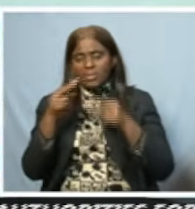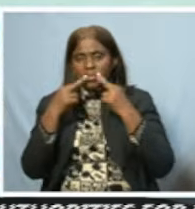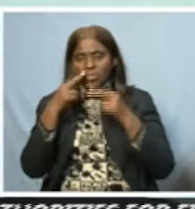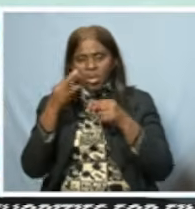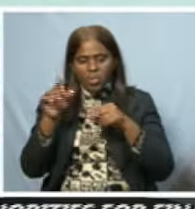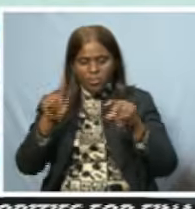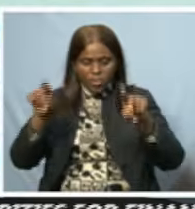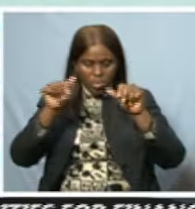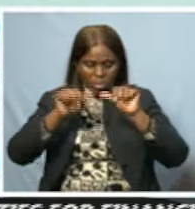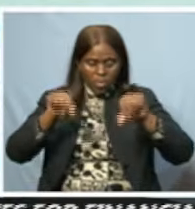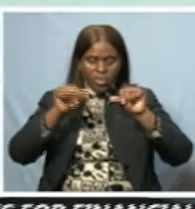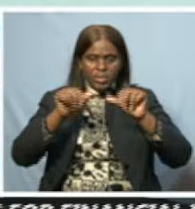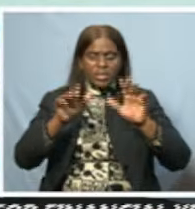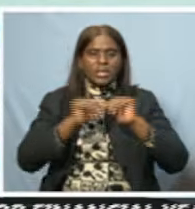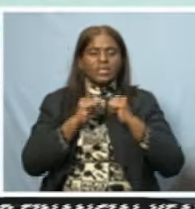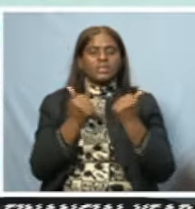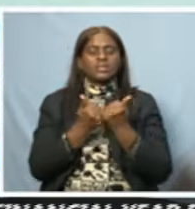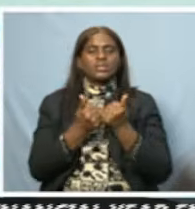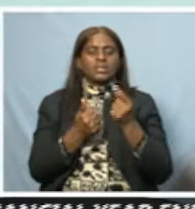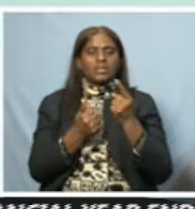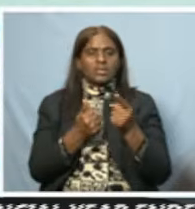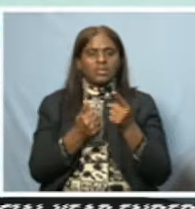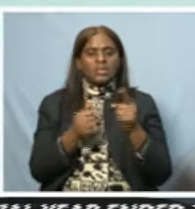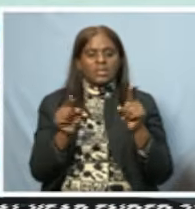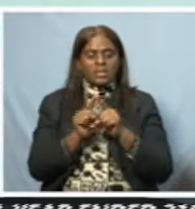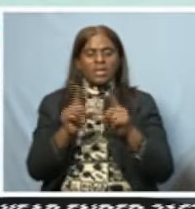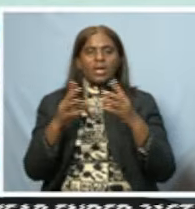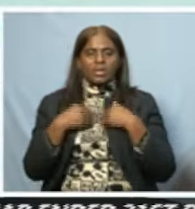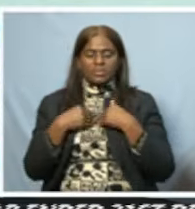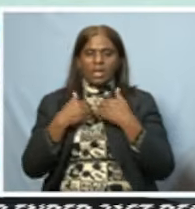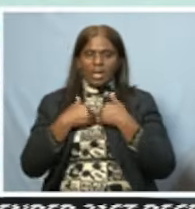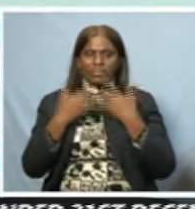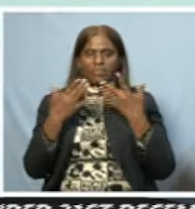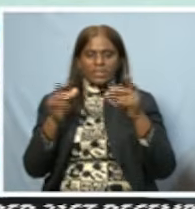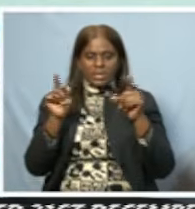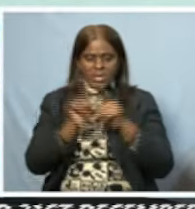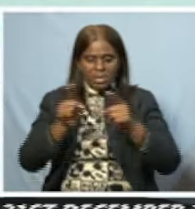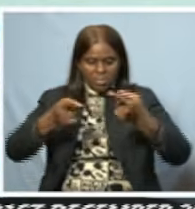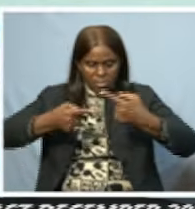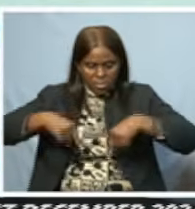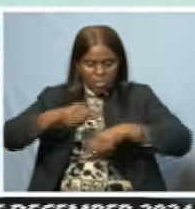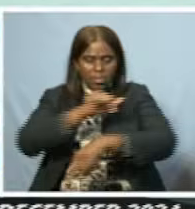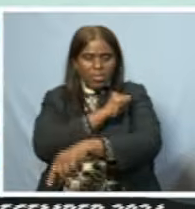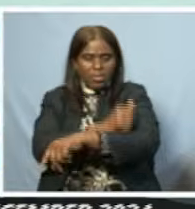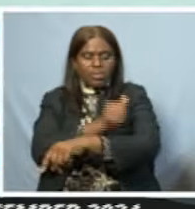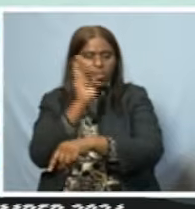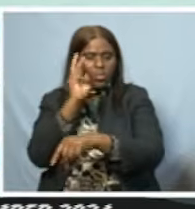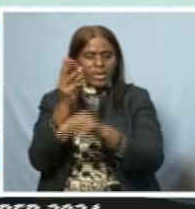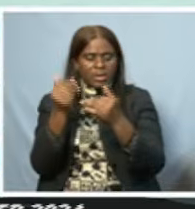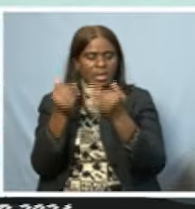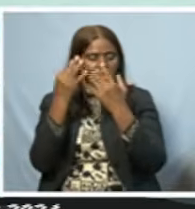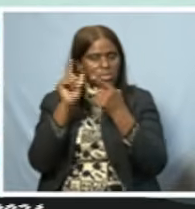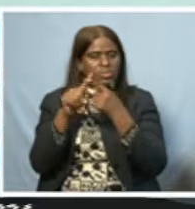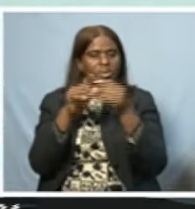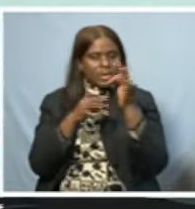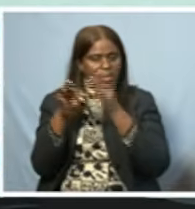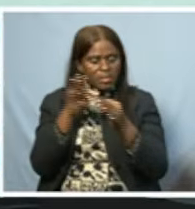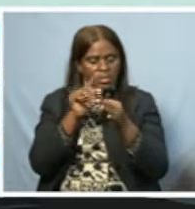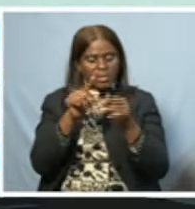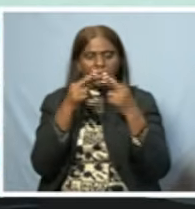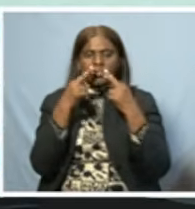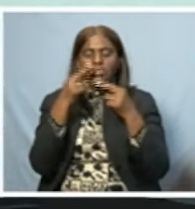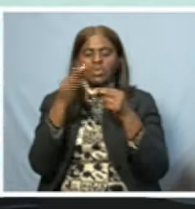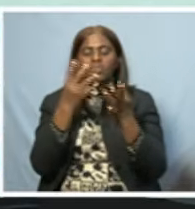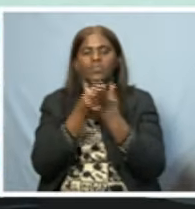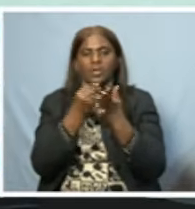the Auditor General are acknowledged, and the local authority would wish to state that this was as a result